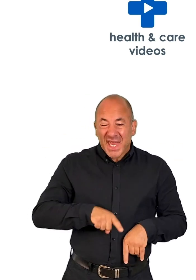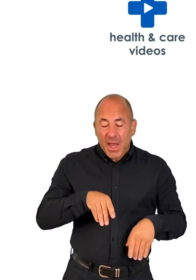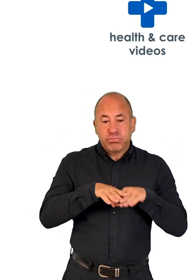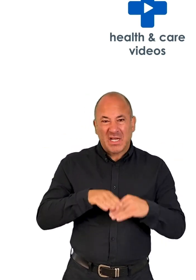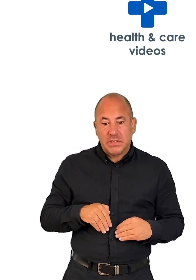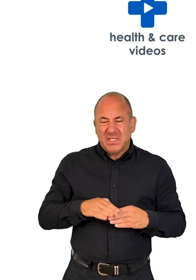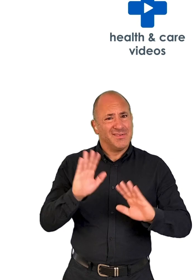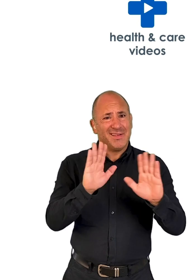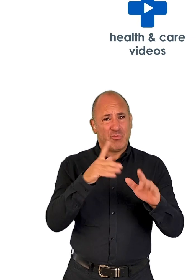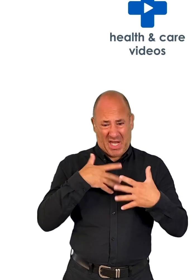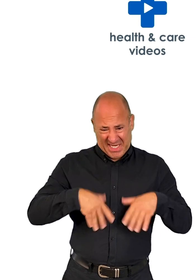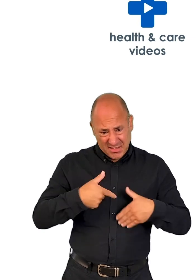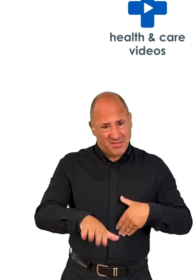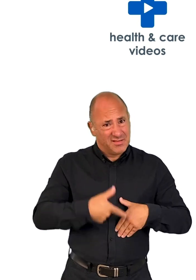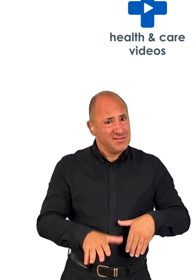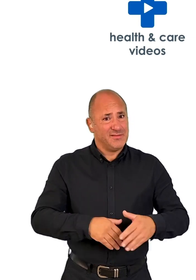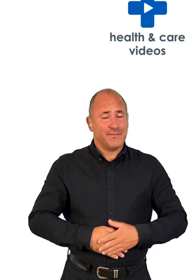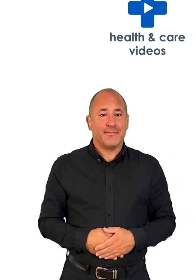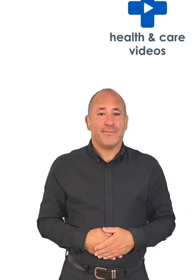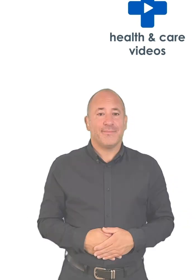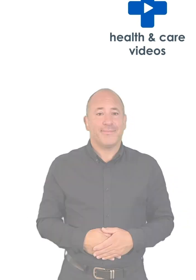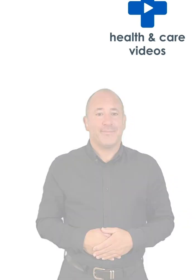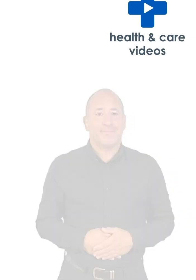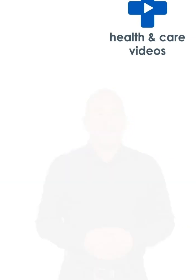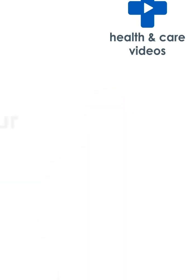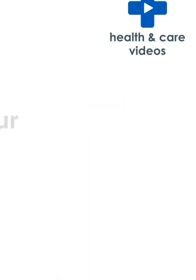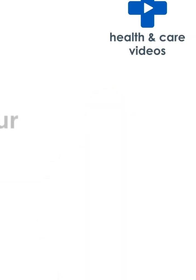not to do them when you're passing urine, as this will stop the flow.